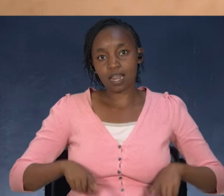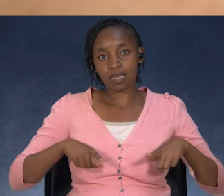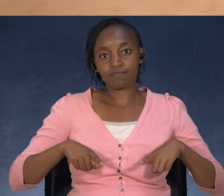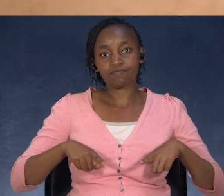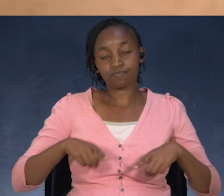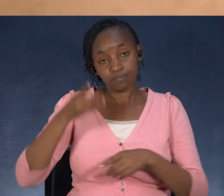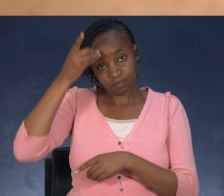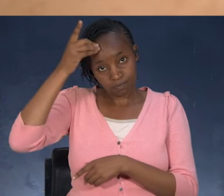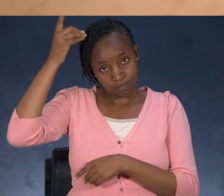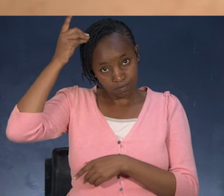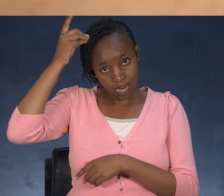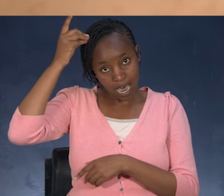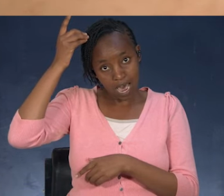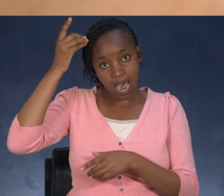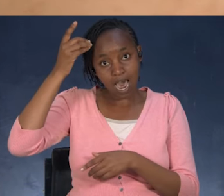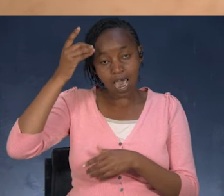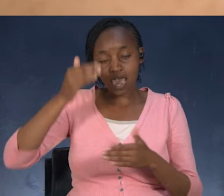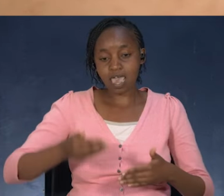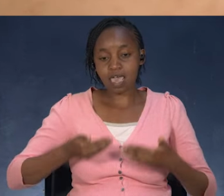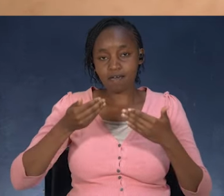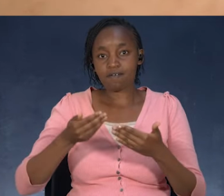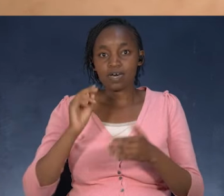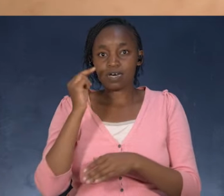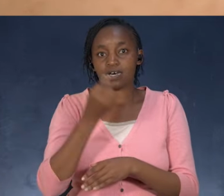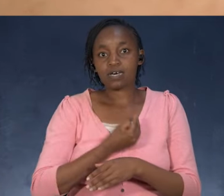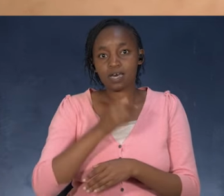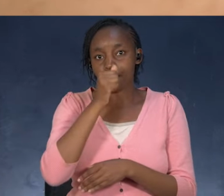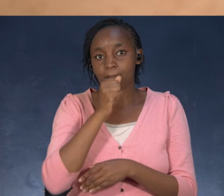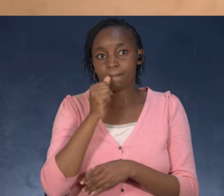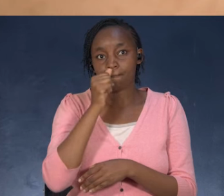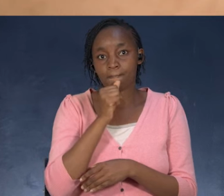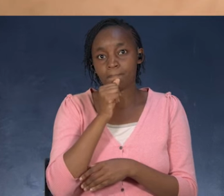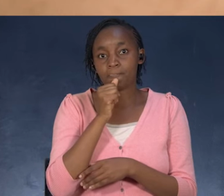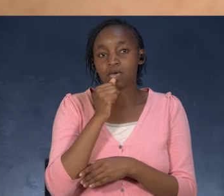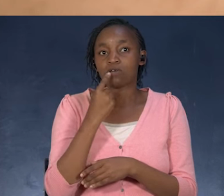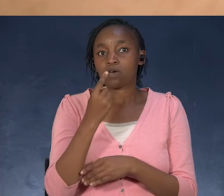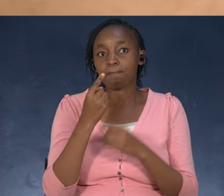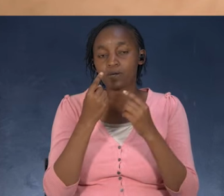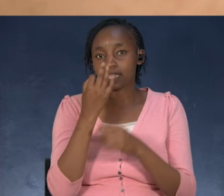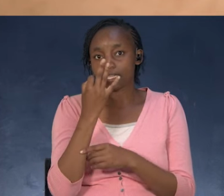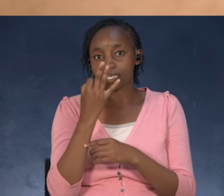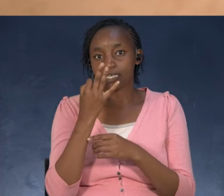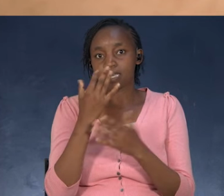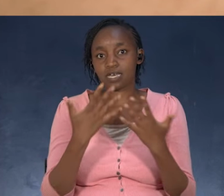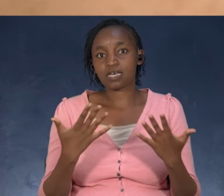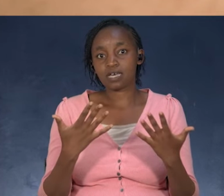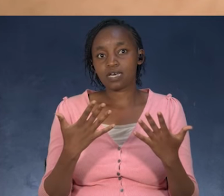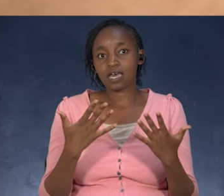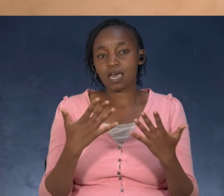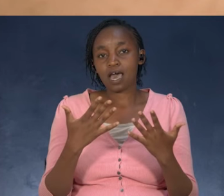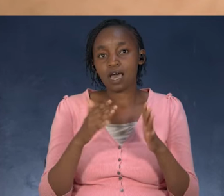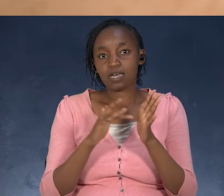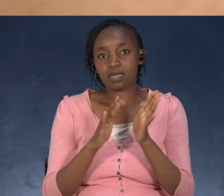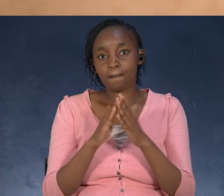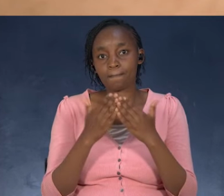Daniel, in being excellent, gave us a secret. And what is this secret of excellence? We want to talk about three things. The